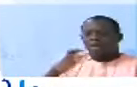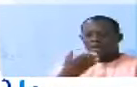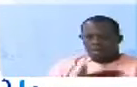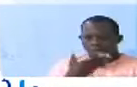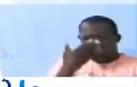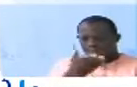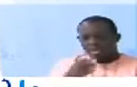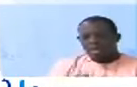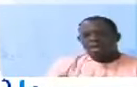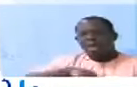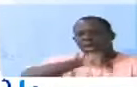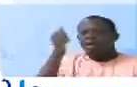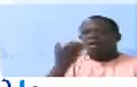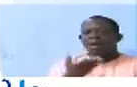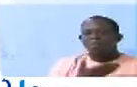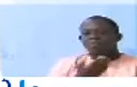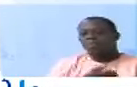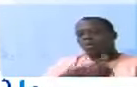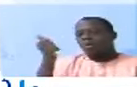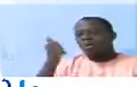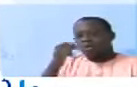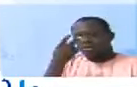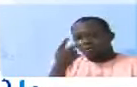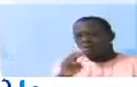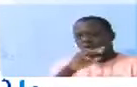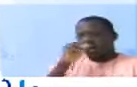And Sarani Jata.